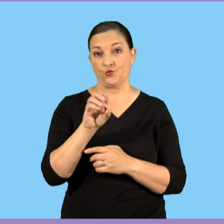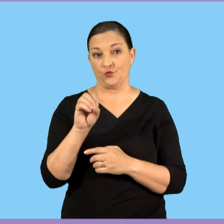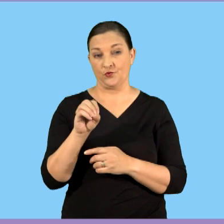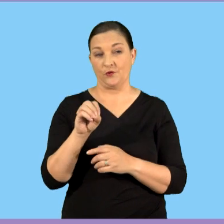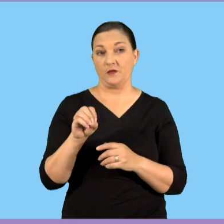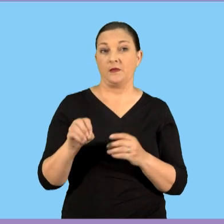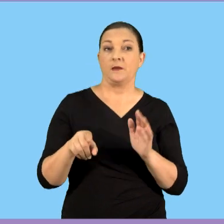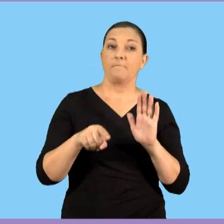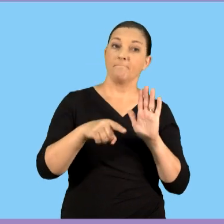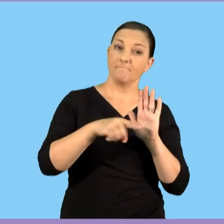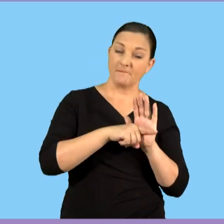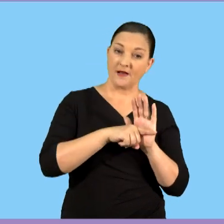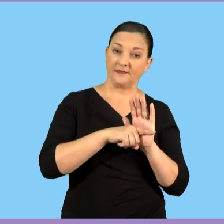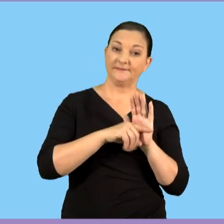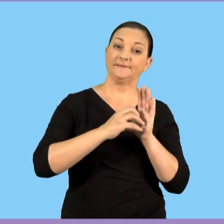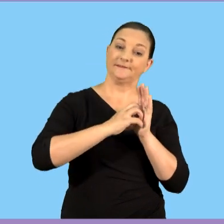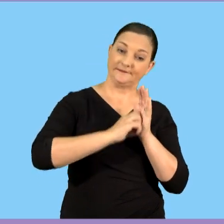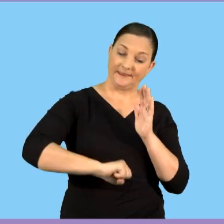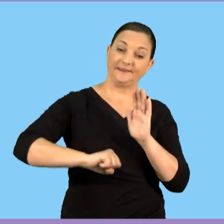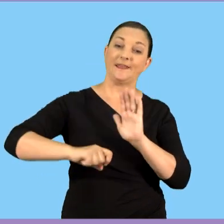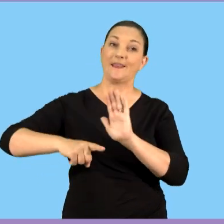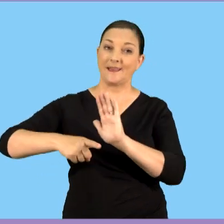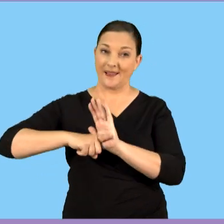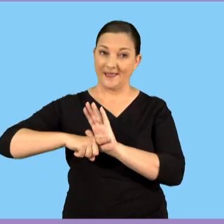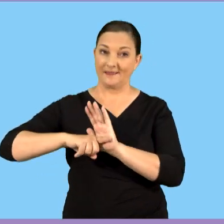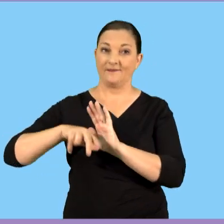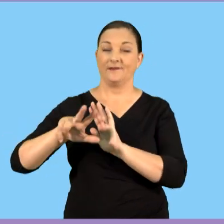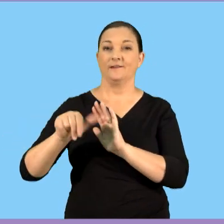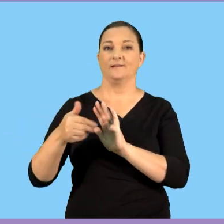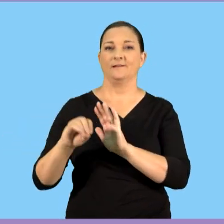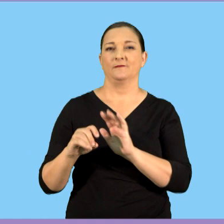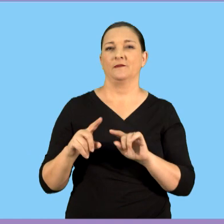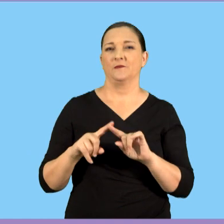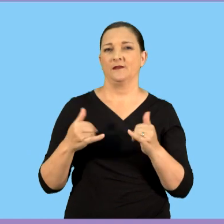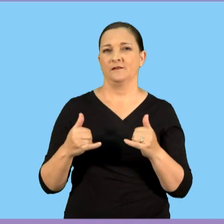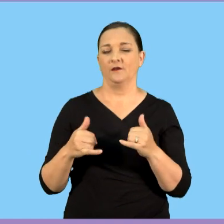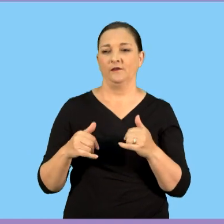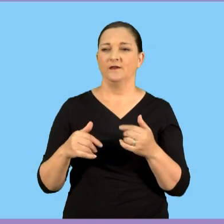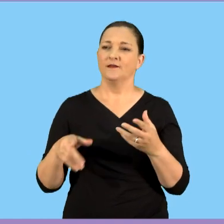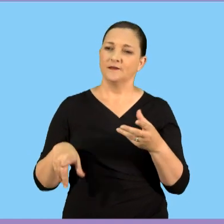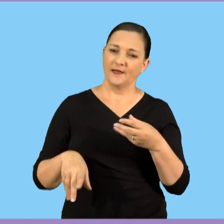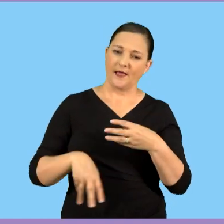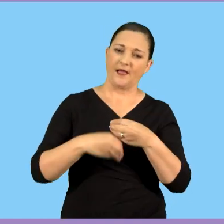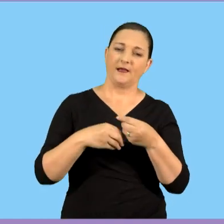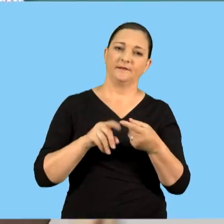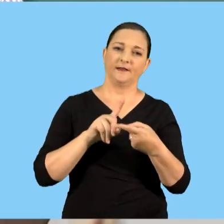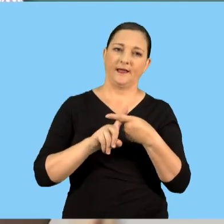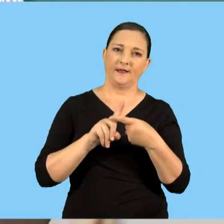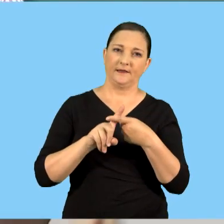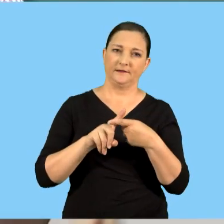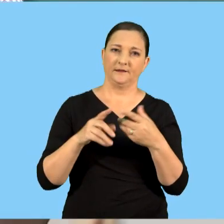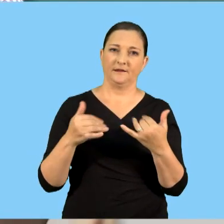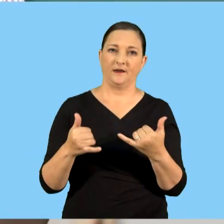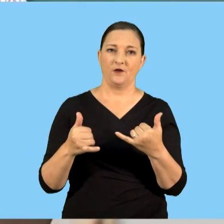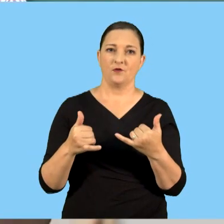have 1,200 minus a negative 860. Remember, if I am subtracting a negative number, it is